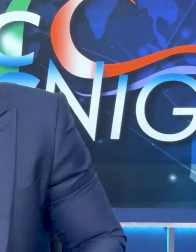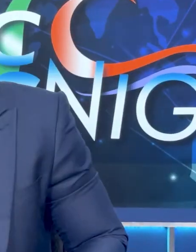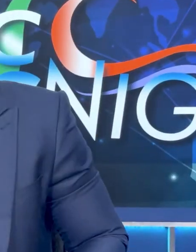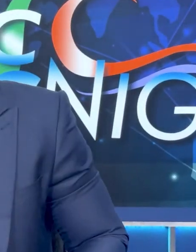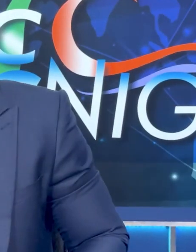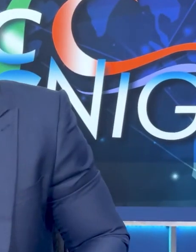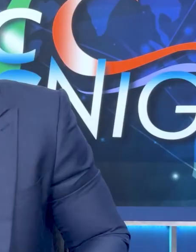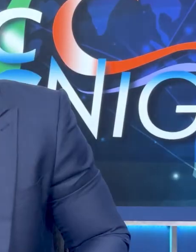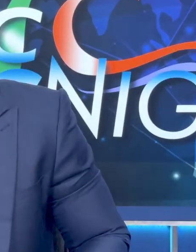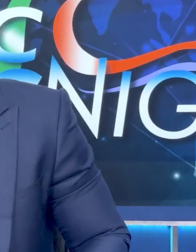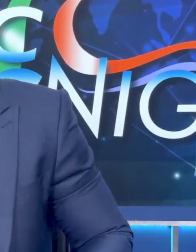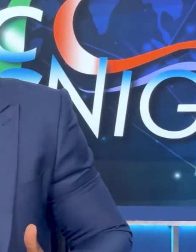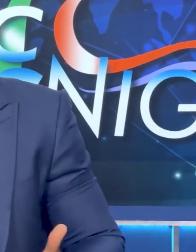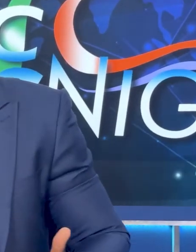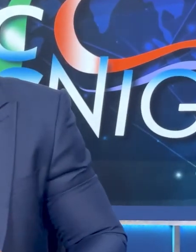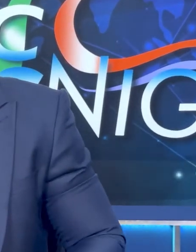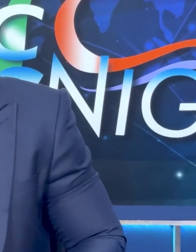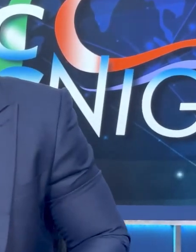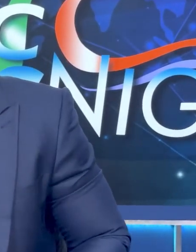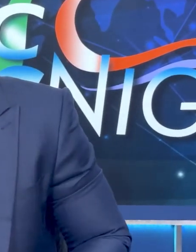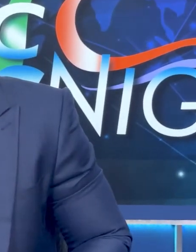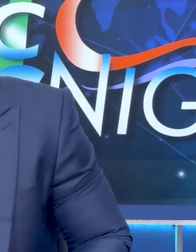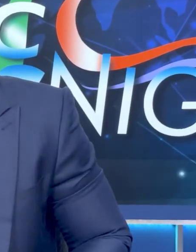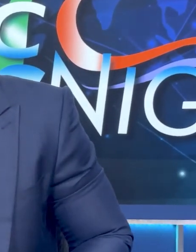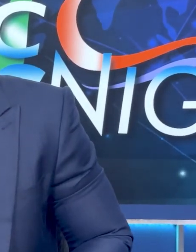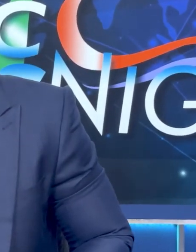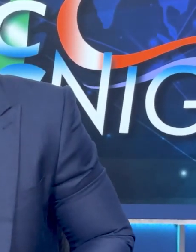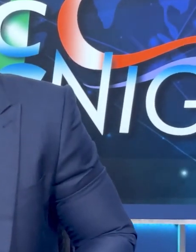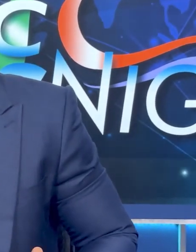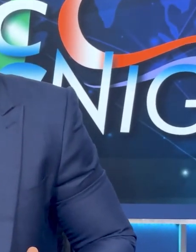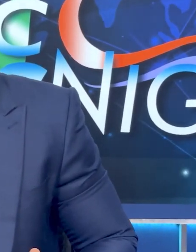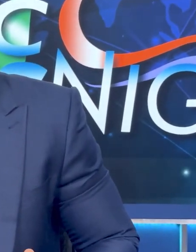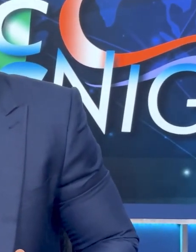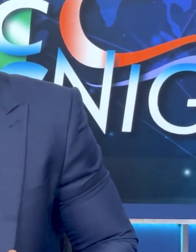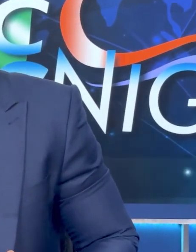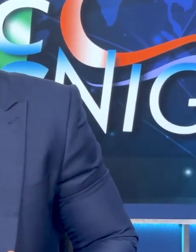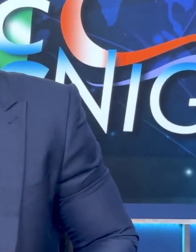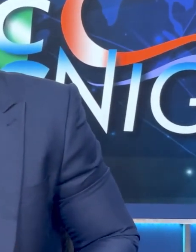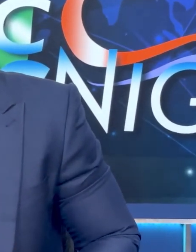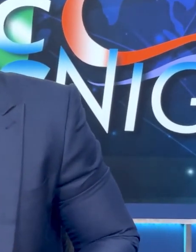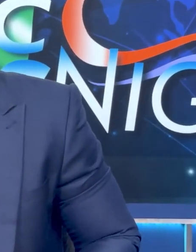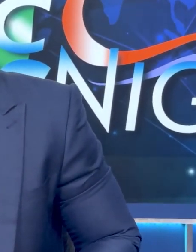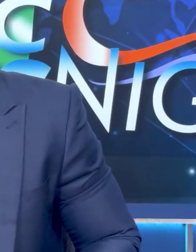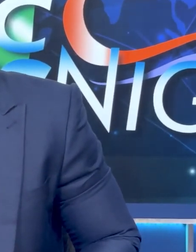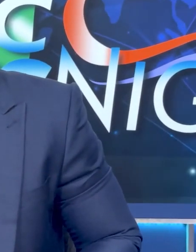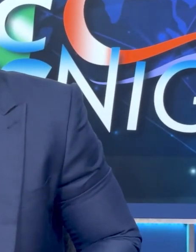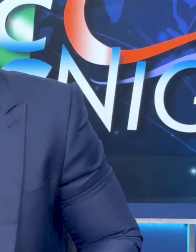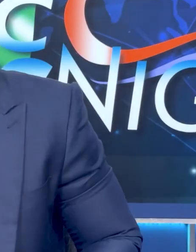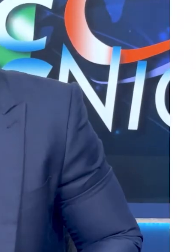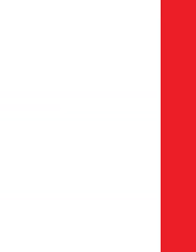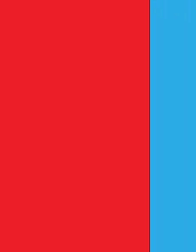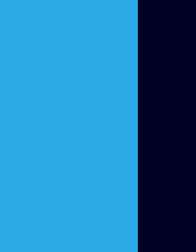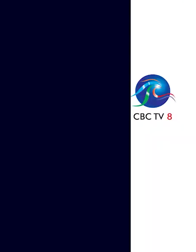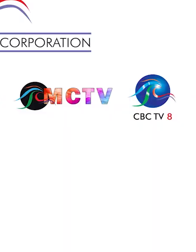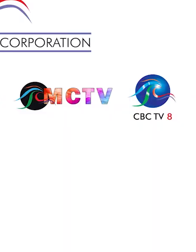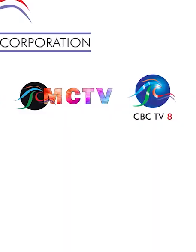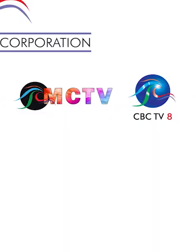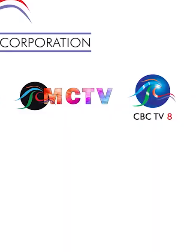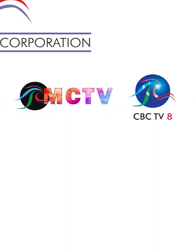Thanks for visiting us. Now, if you want to see more stories like this one, like and subscribe to our YouTube